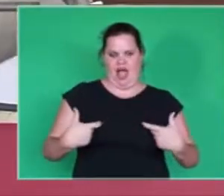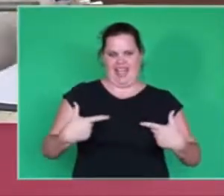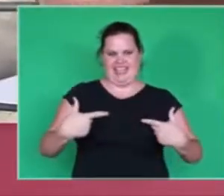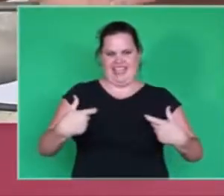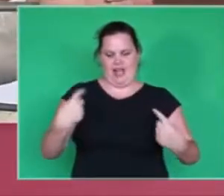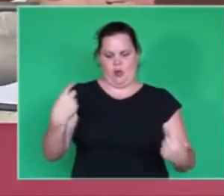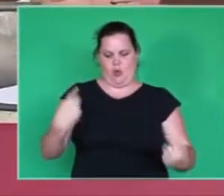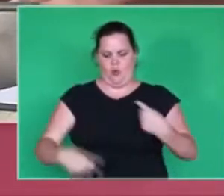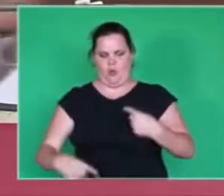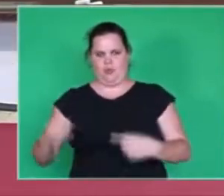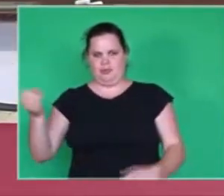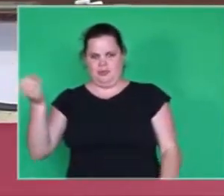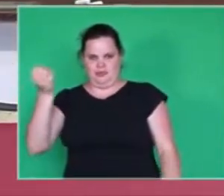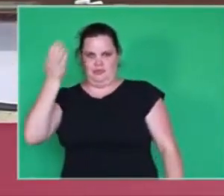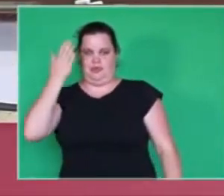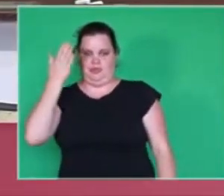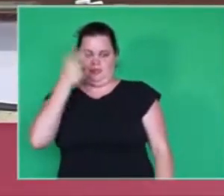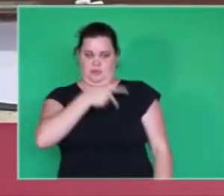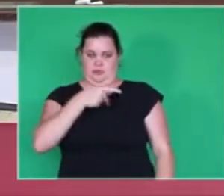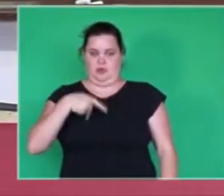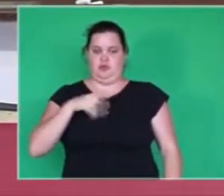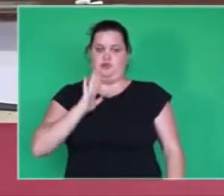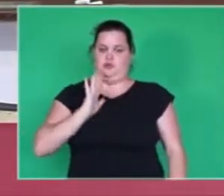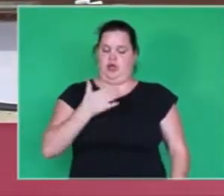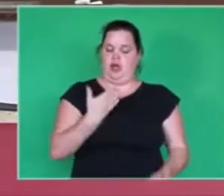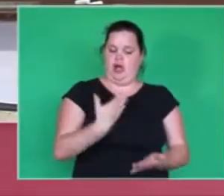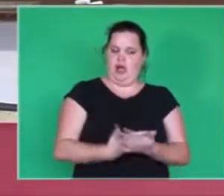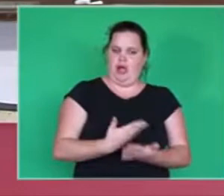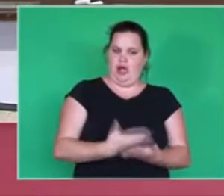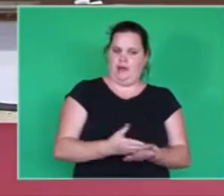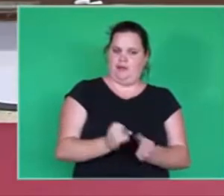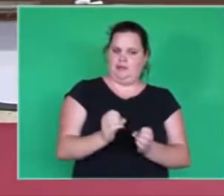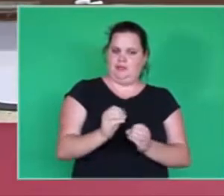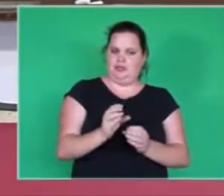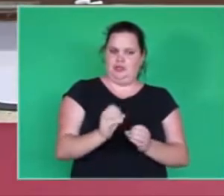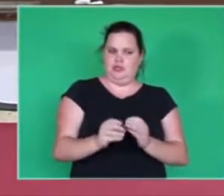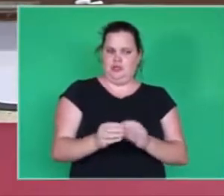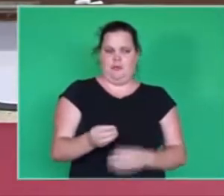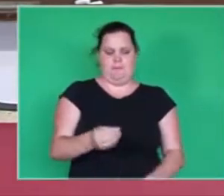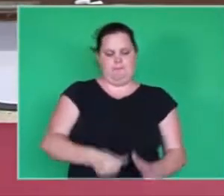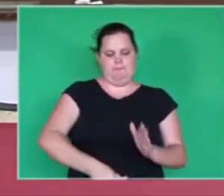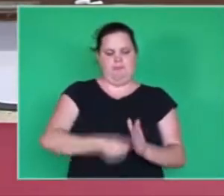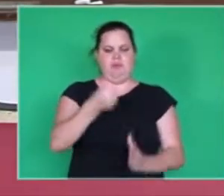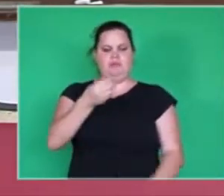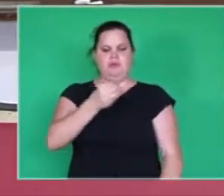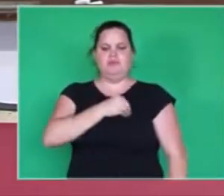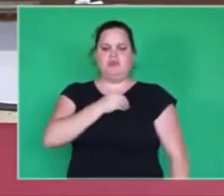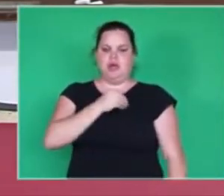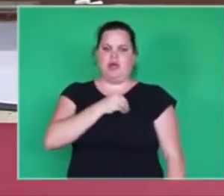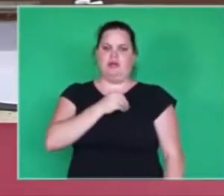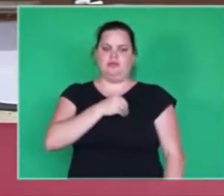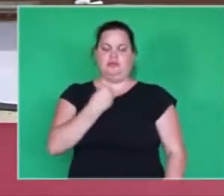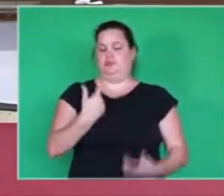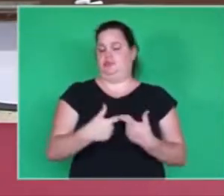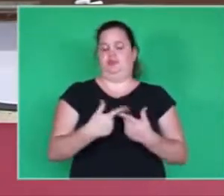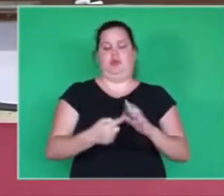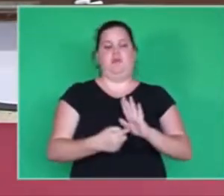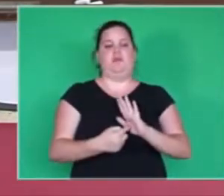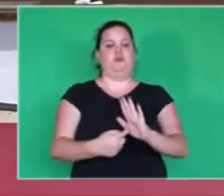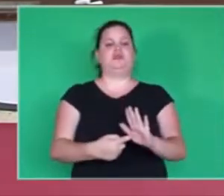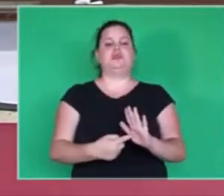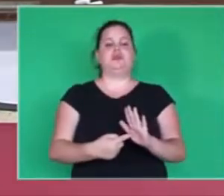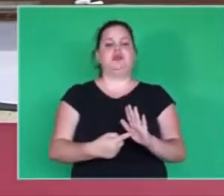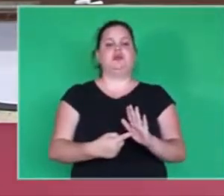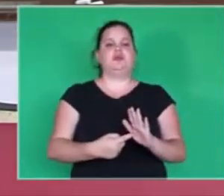revelation. The pastor already taught about original sin and showed that